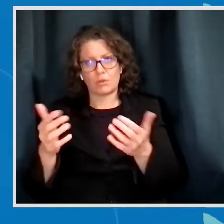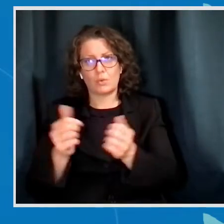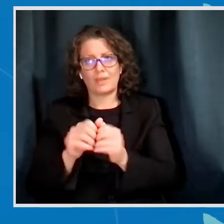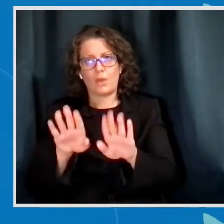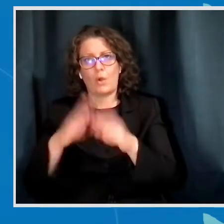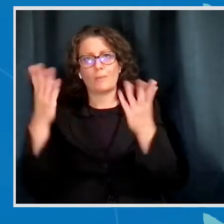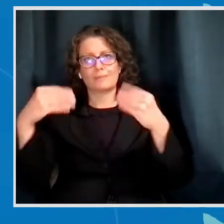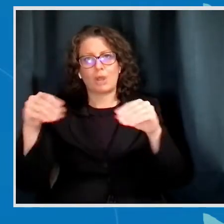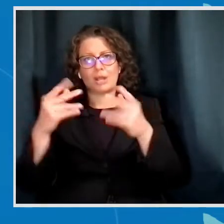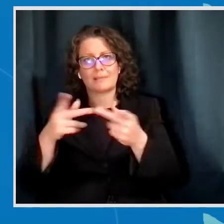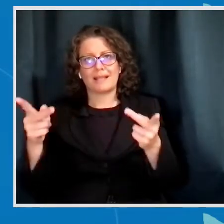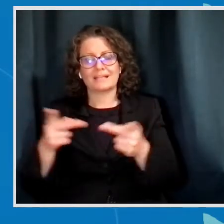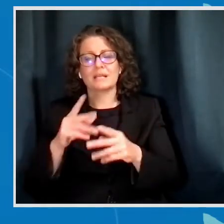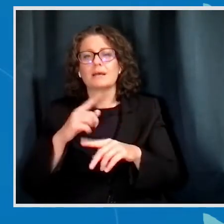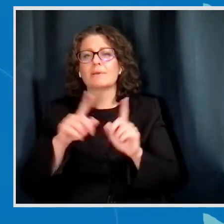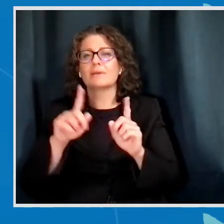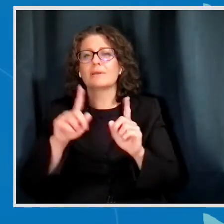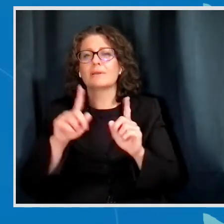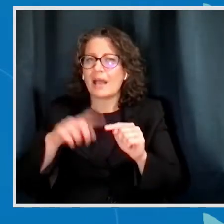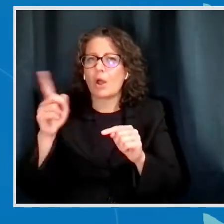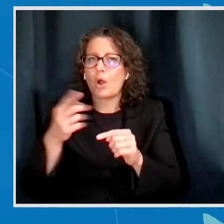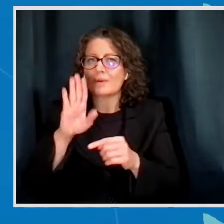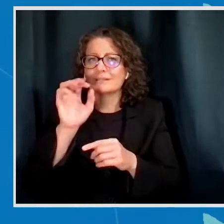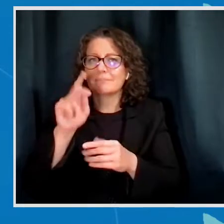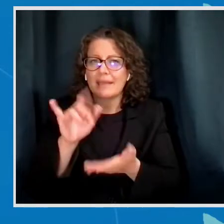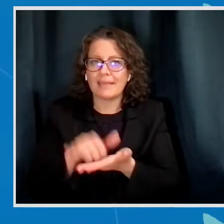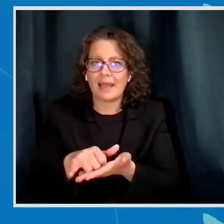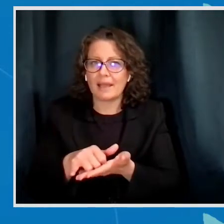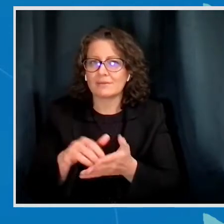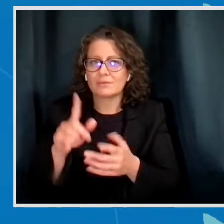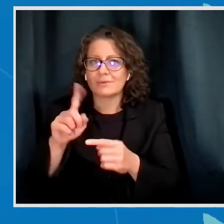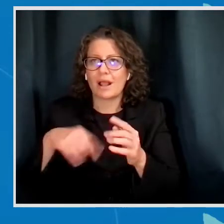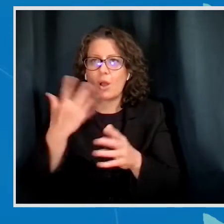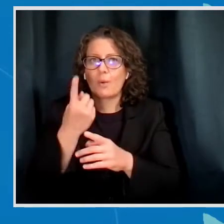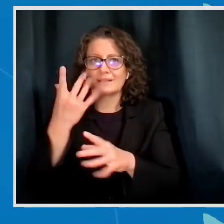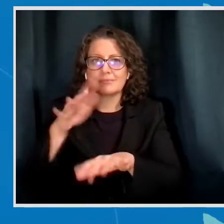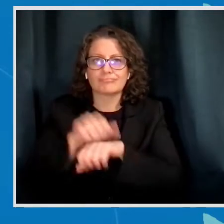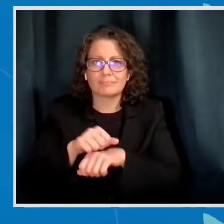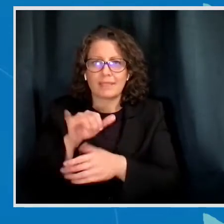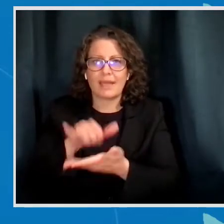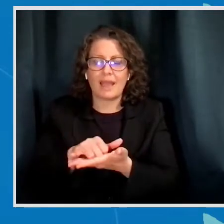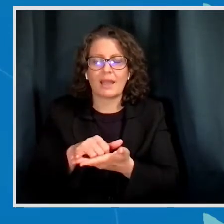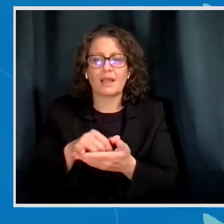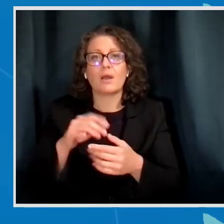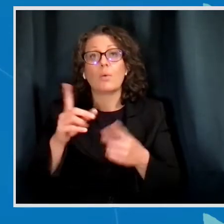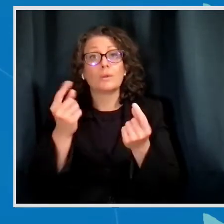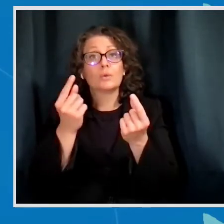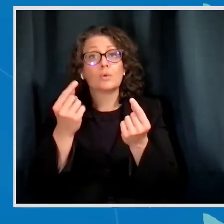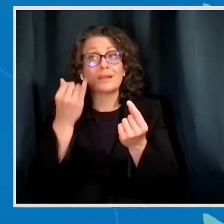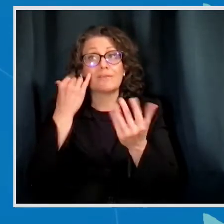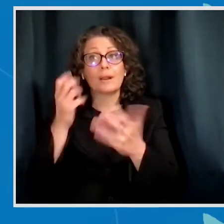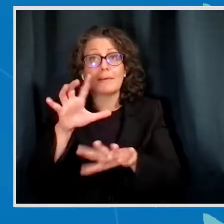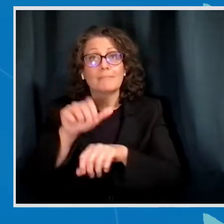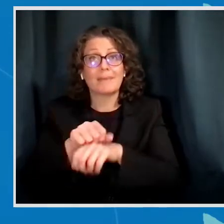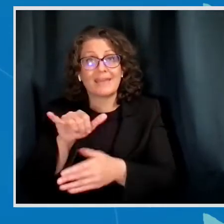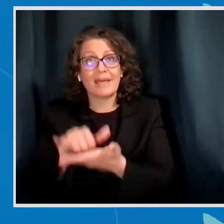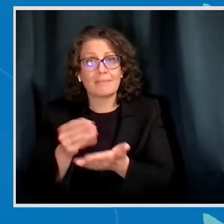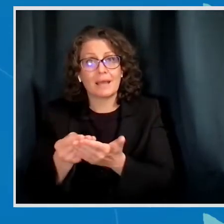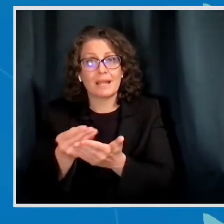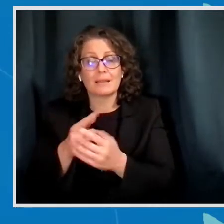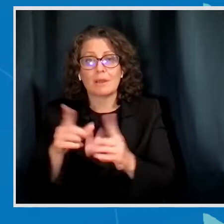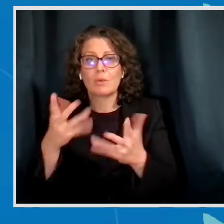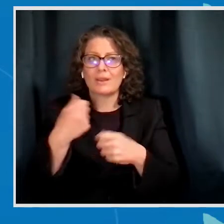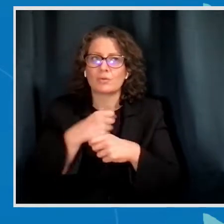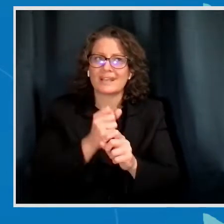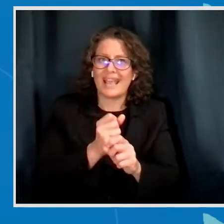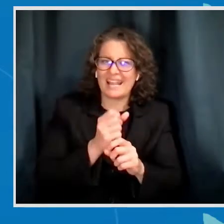bank it. So what do where you can't bank it, but you want to be able to create a deal which people have enough comfort level they